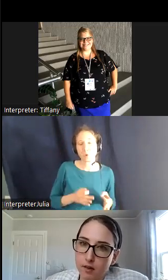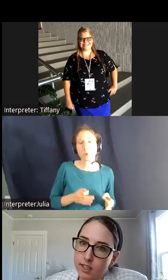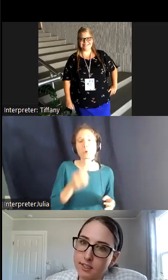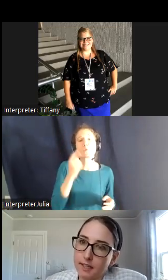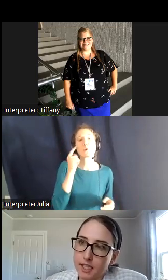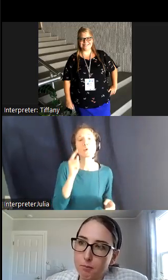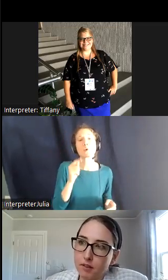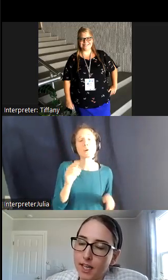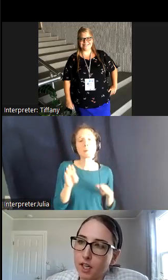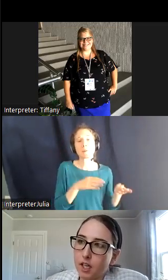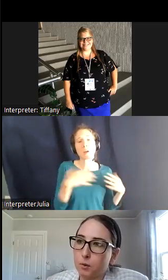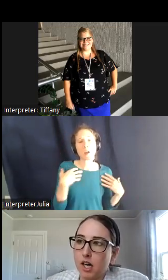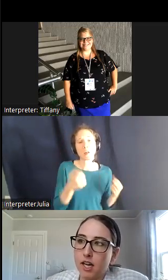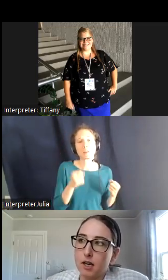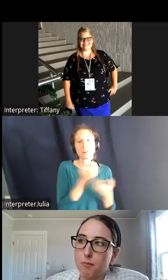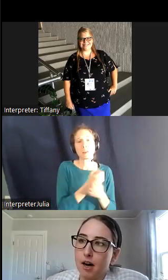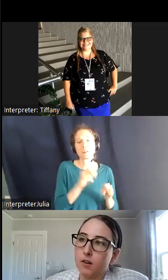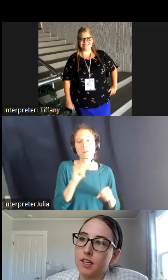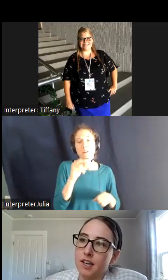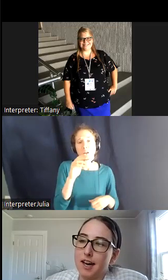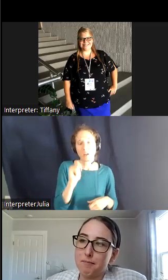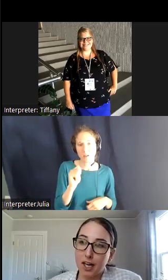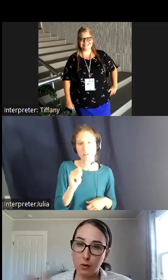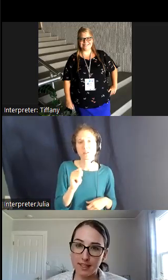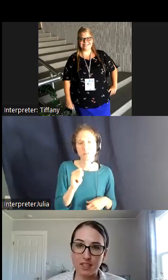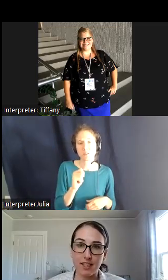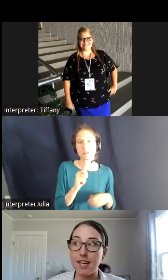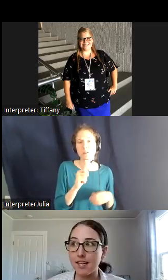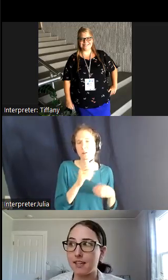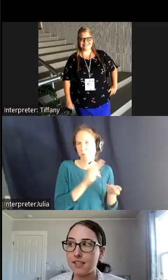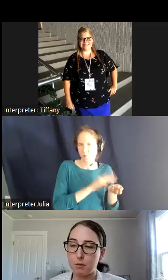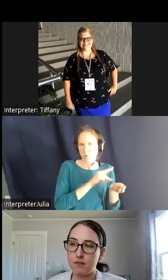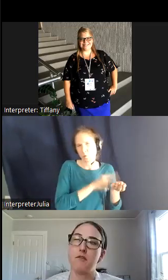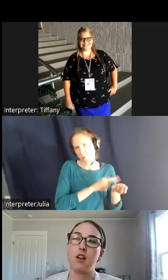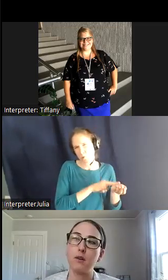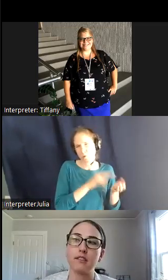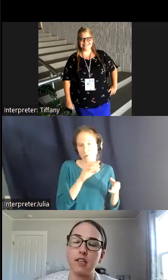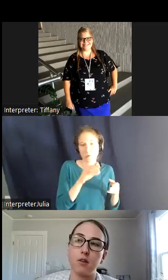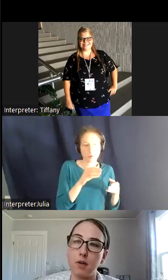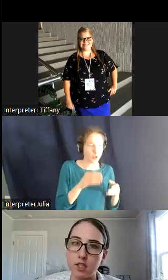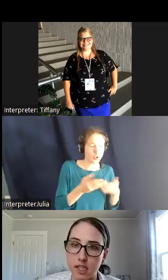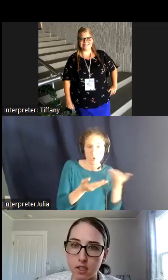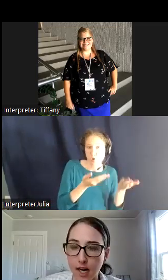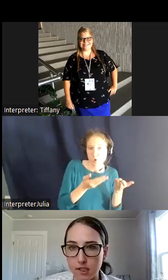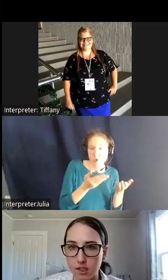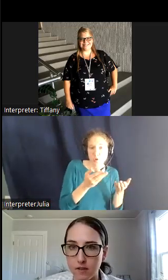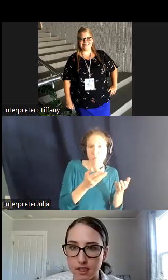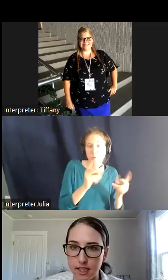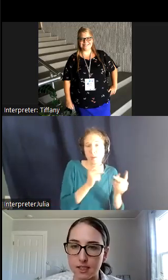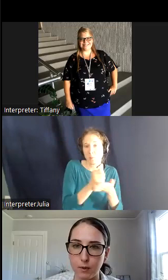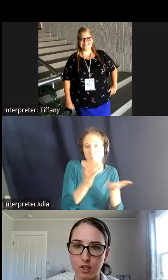by a behavioral health safety net provider, we're talking about care coordination and at least one of the following. So emergency and